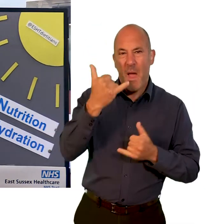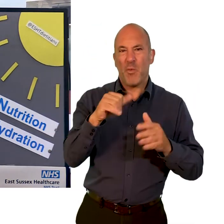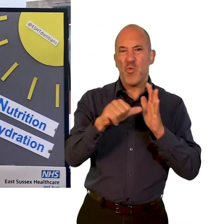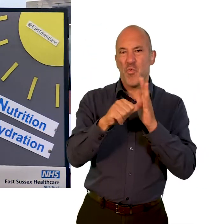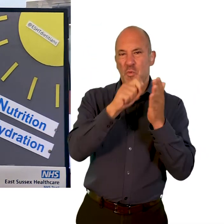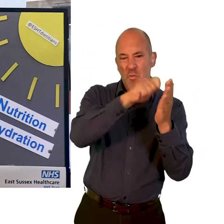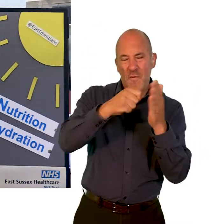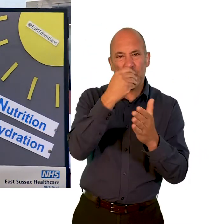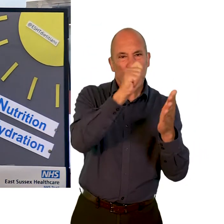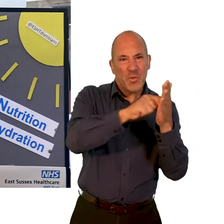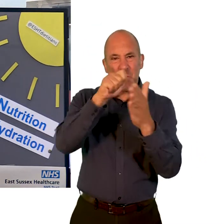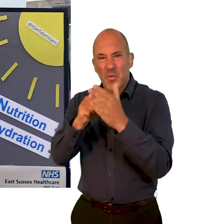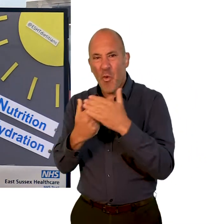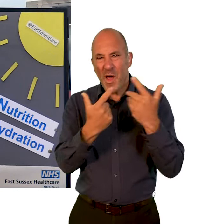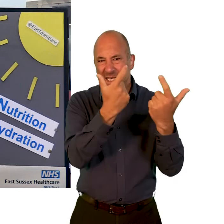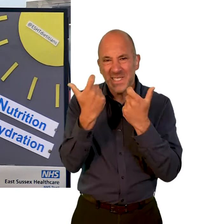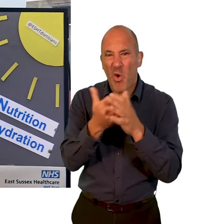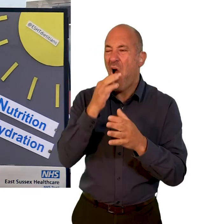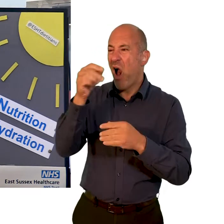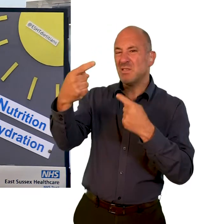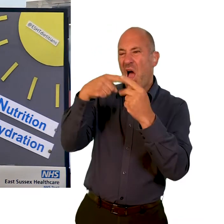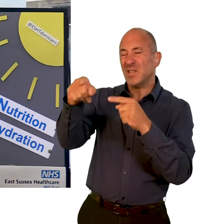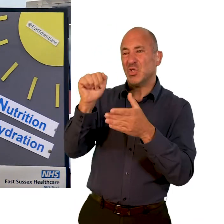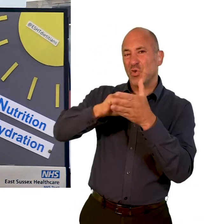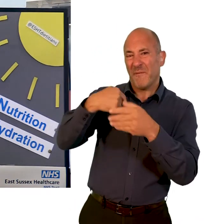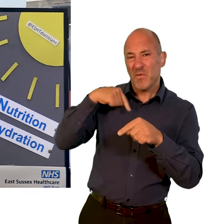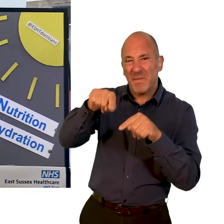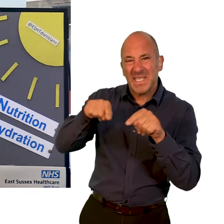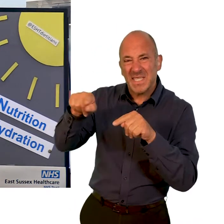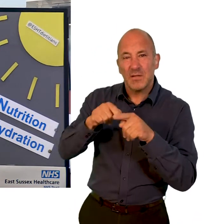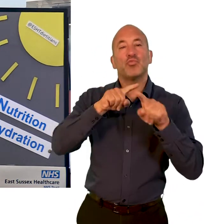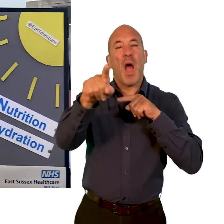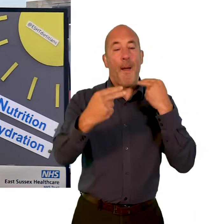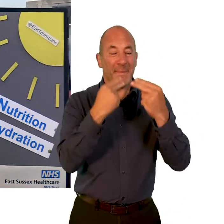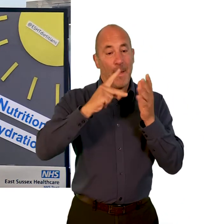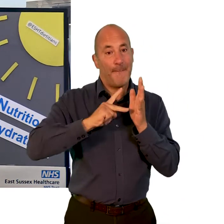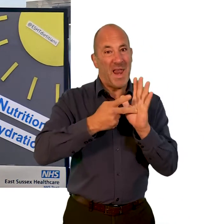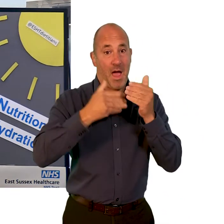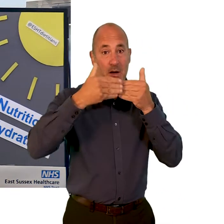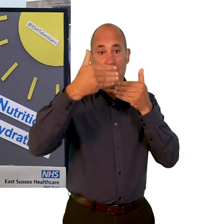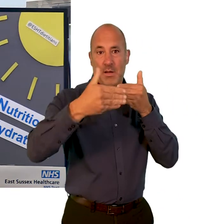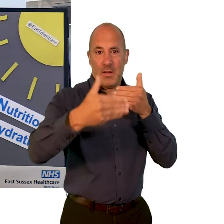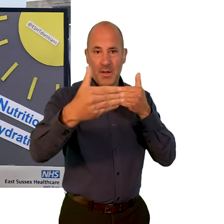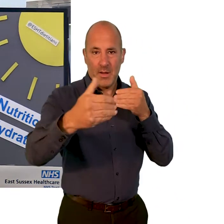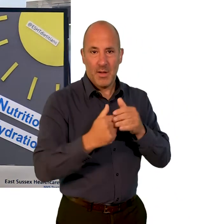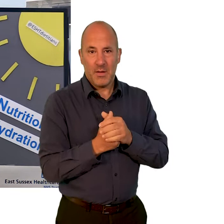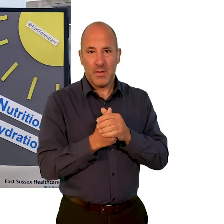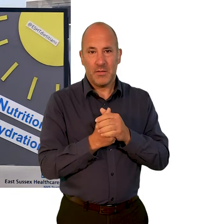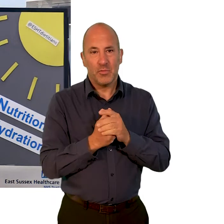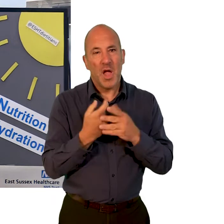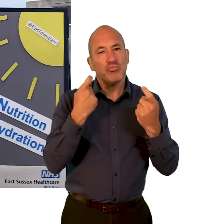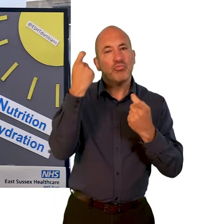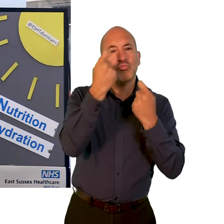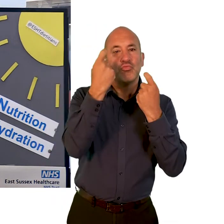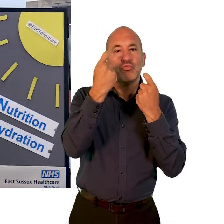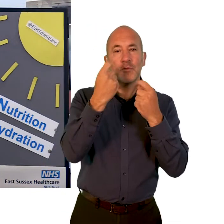might be more difficult to source food, or you might be relying on others to do your shopping. Try to plan your meals in advance and consider having